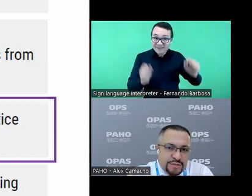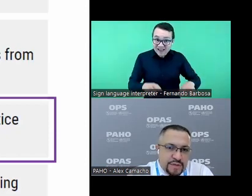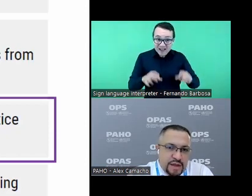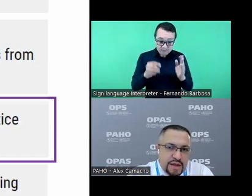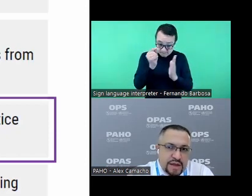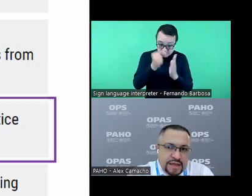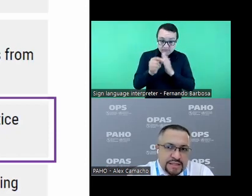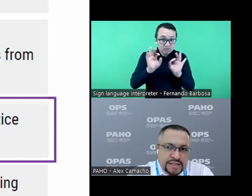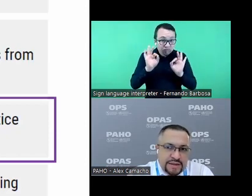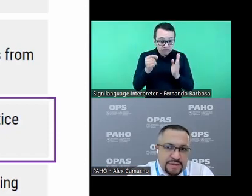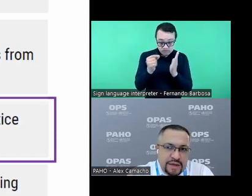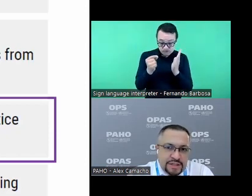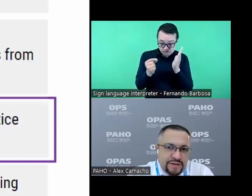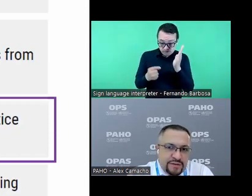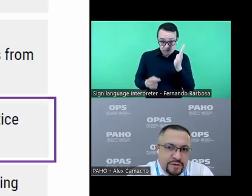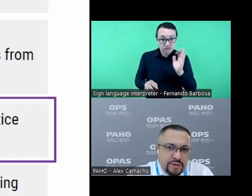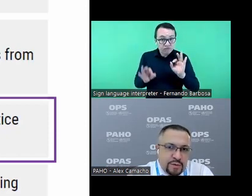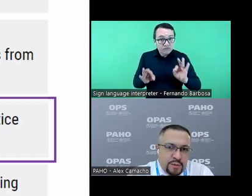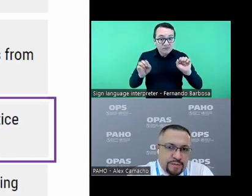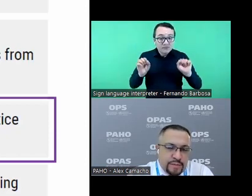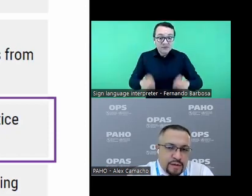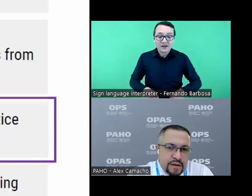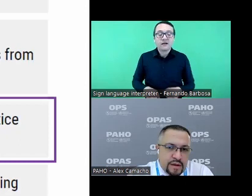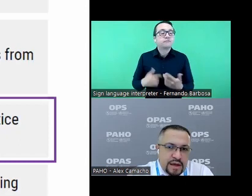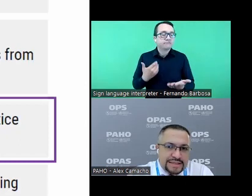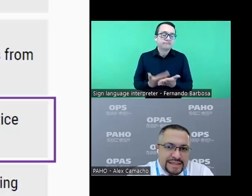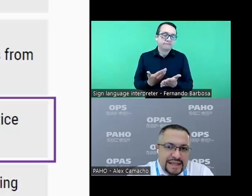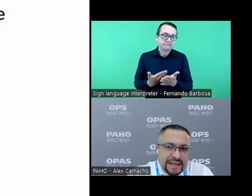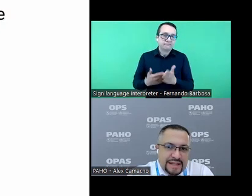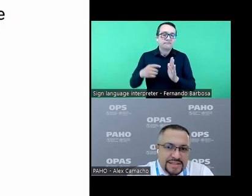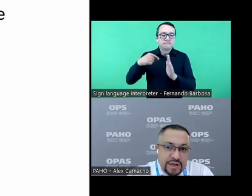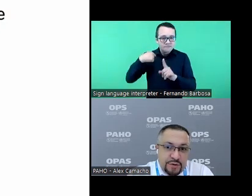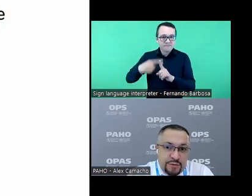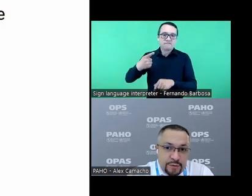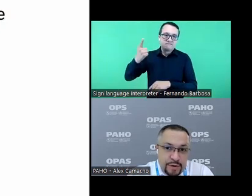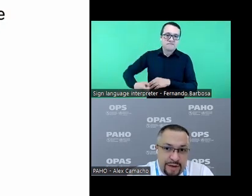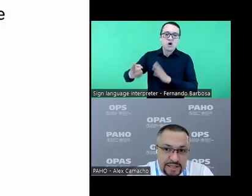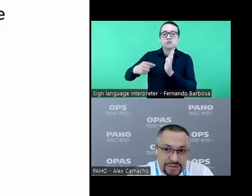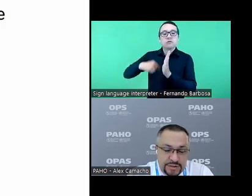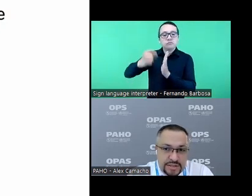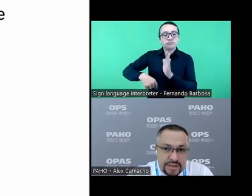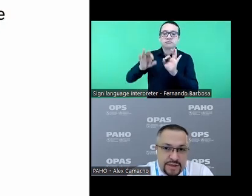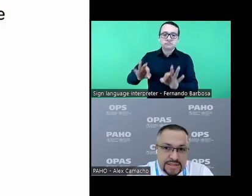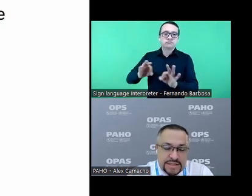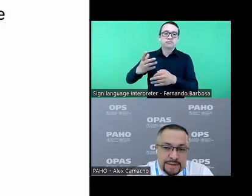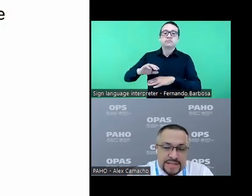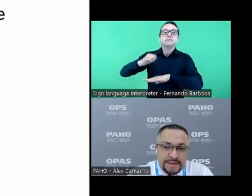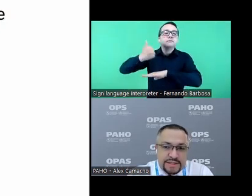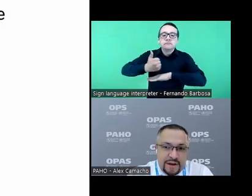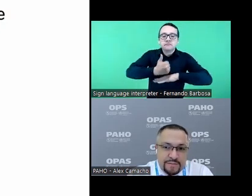completion. And it can be achieved through attending at least 3 or 4 live sessions. It